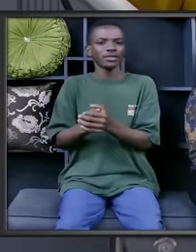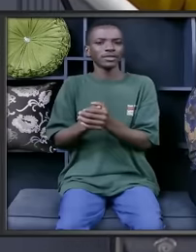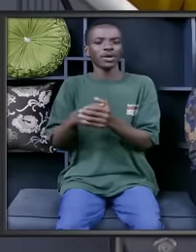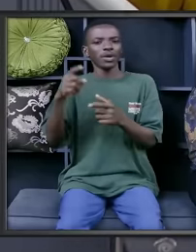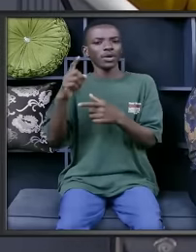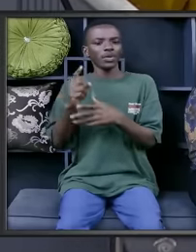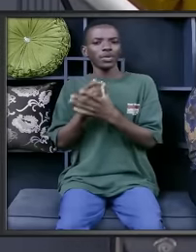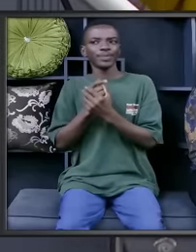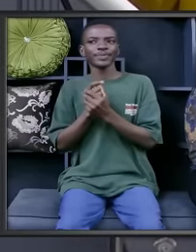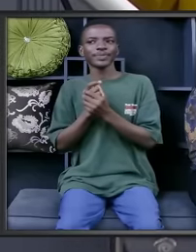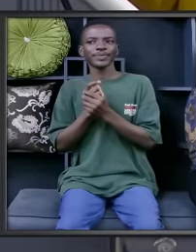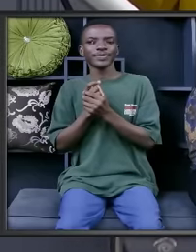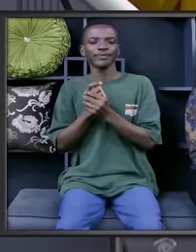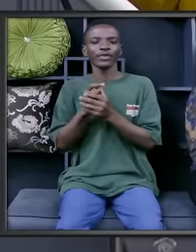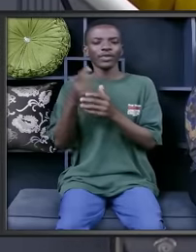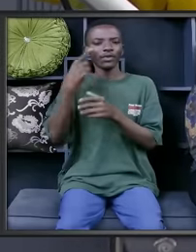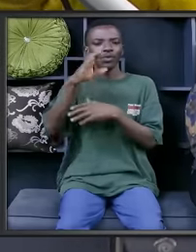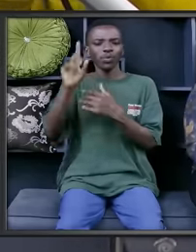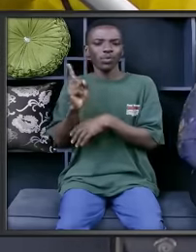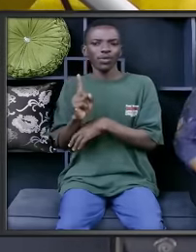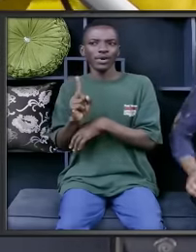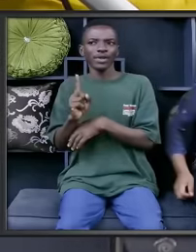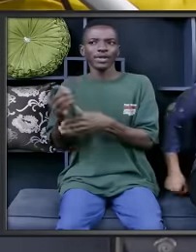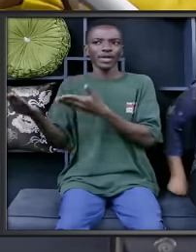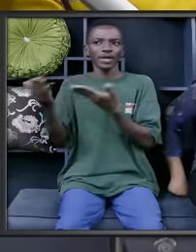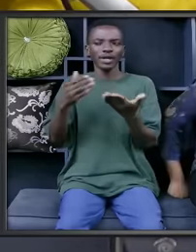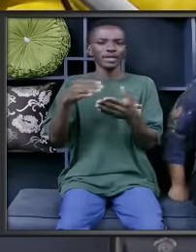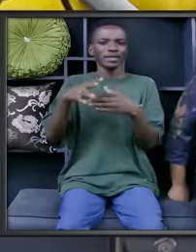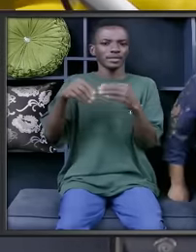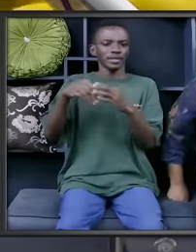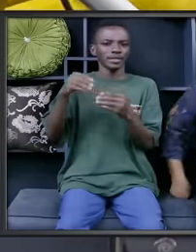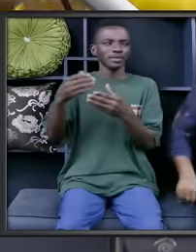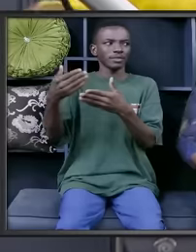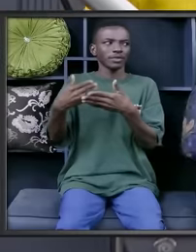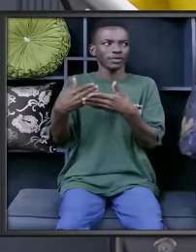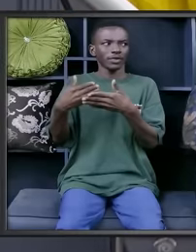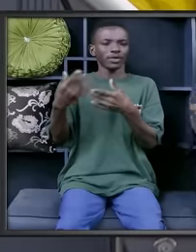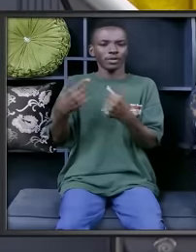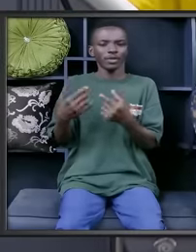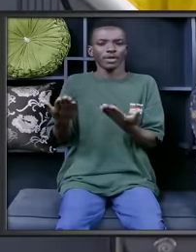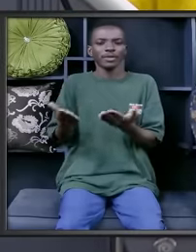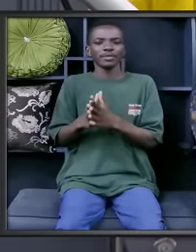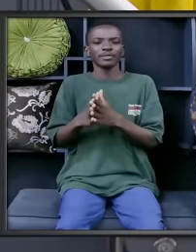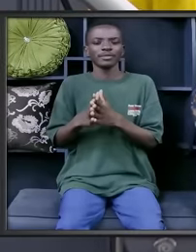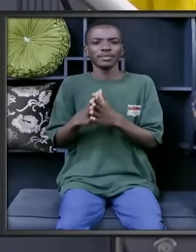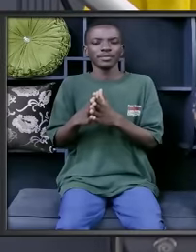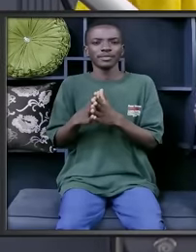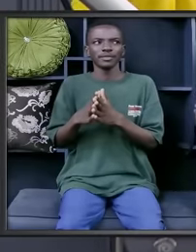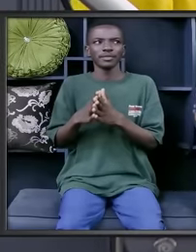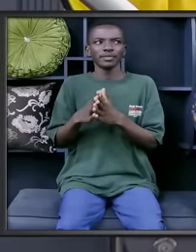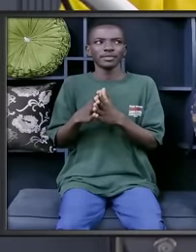where record day for where you don't carry the matter go before you come here. Yes, sir. Mm-hmm.